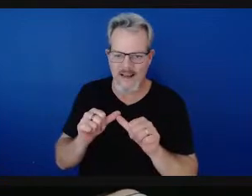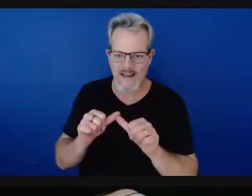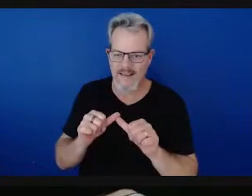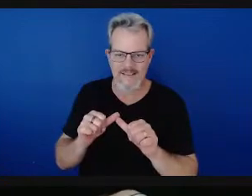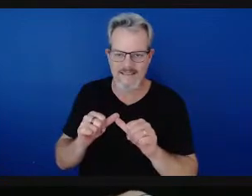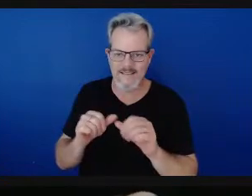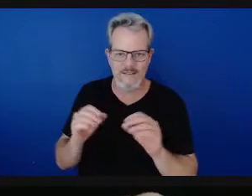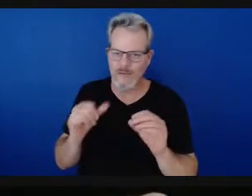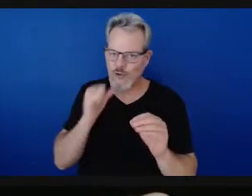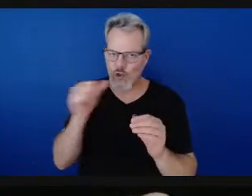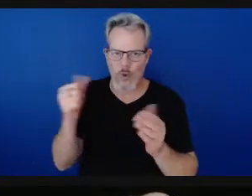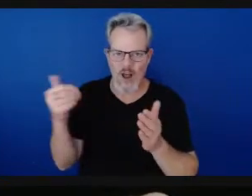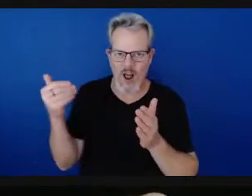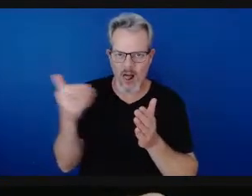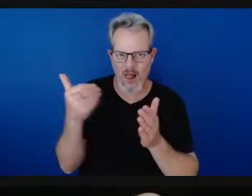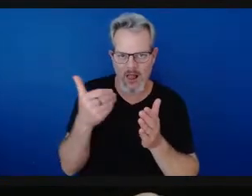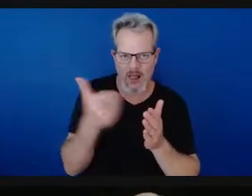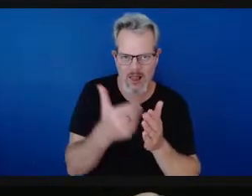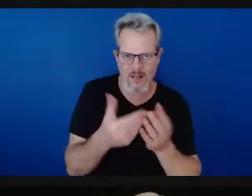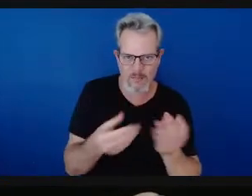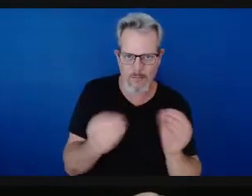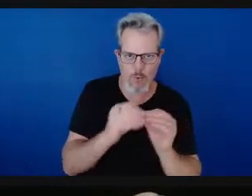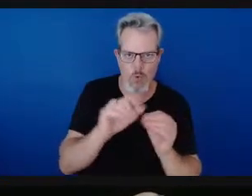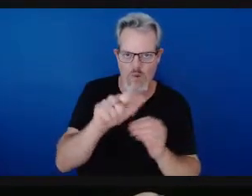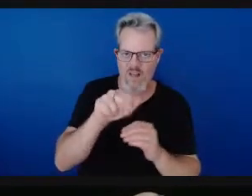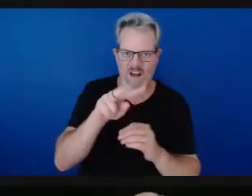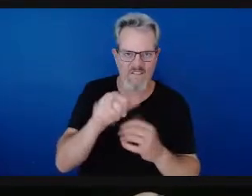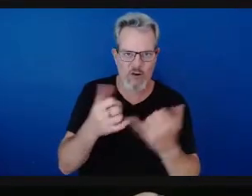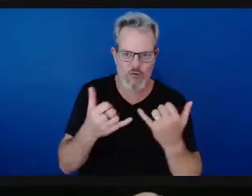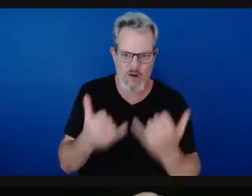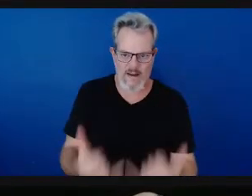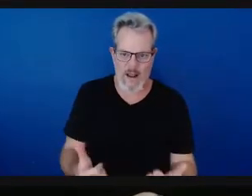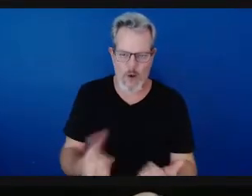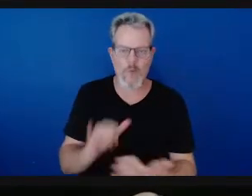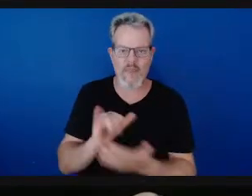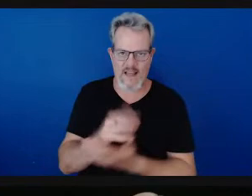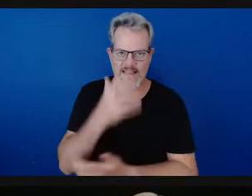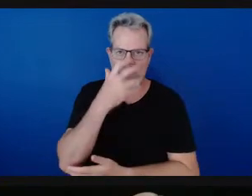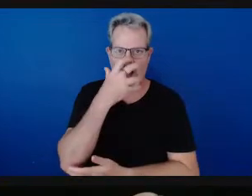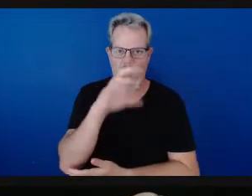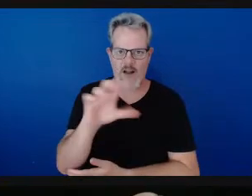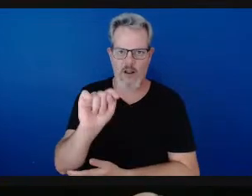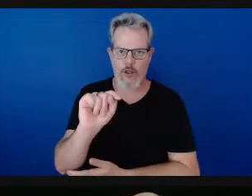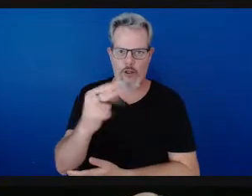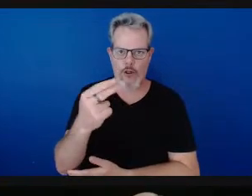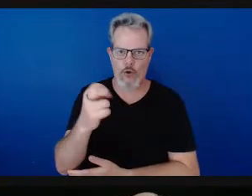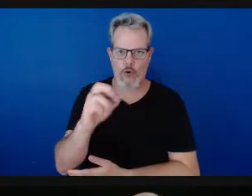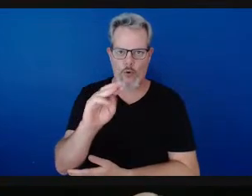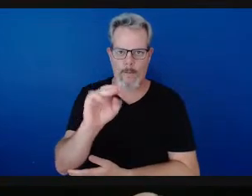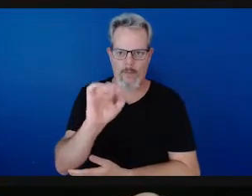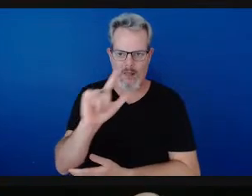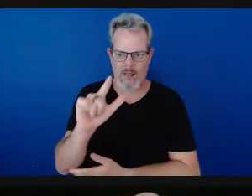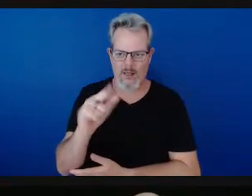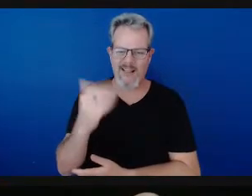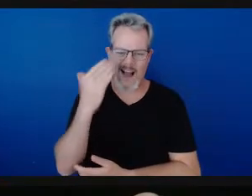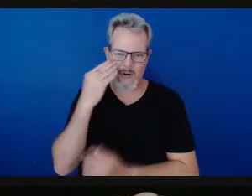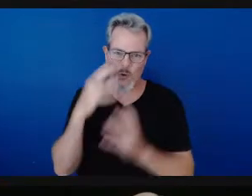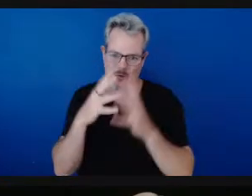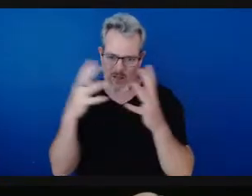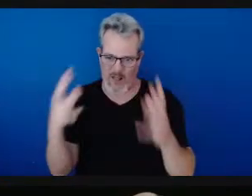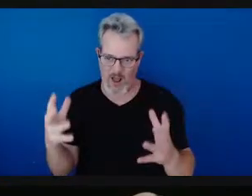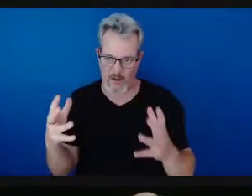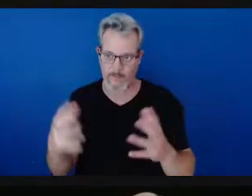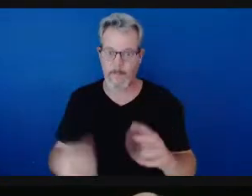reaching that pit at present. That's the thermal. I know it's a lot. Let's keep it going here. The B1